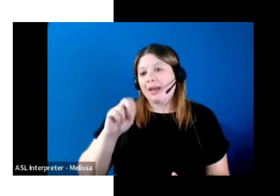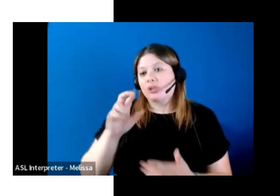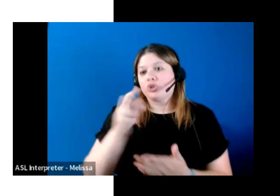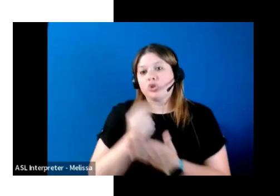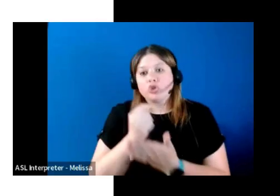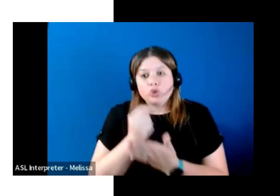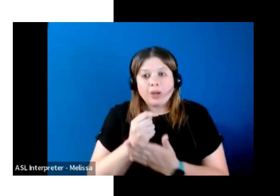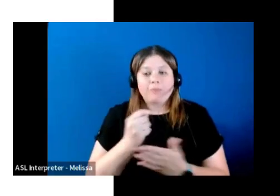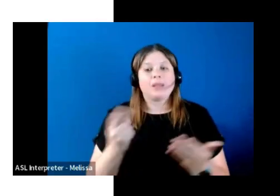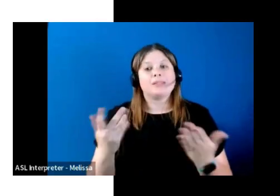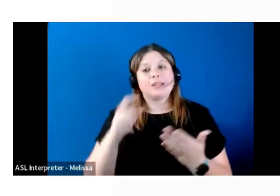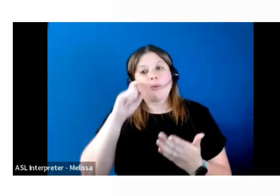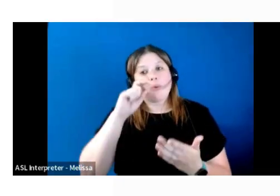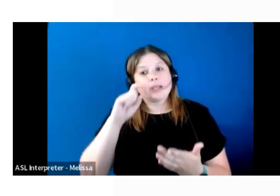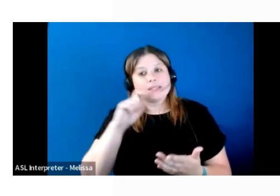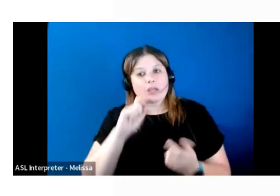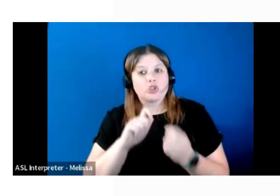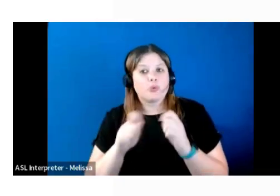changes that can occur.